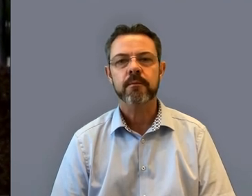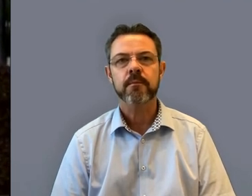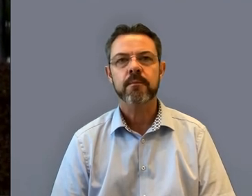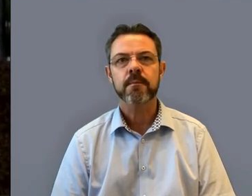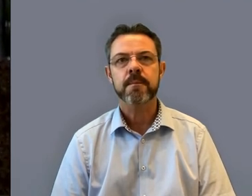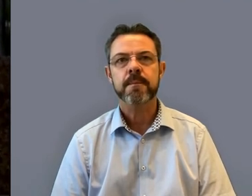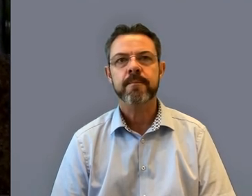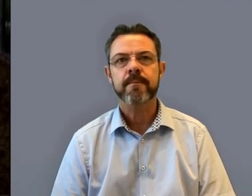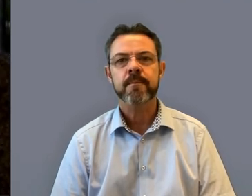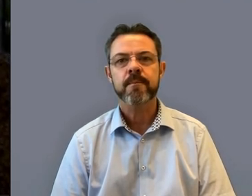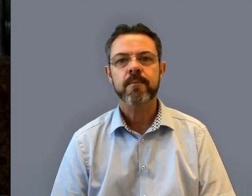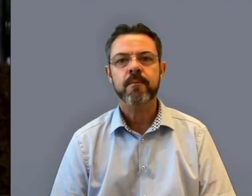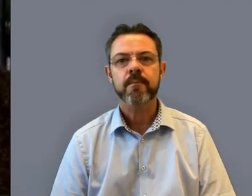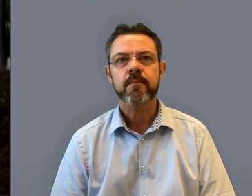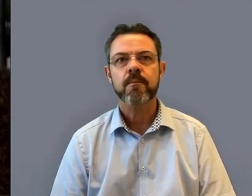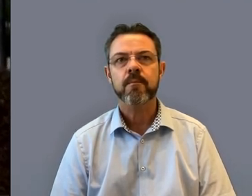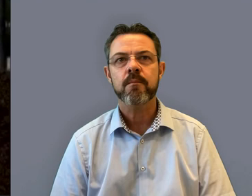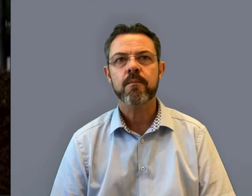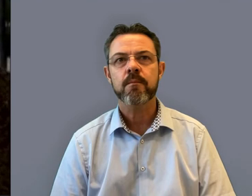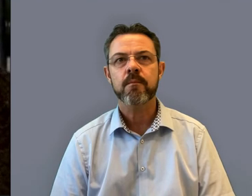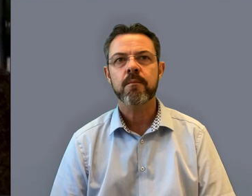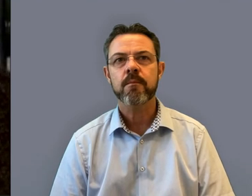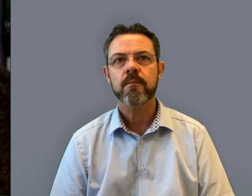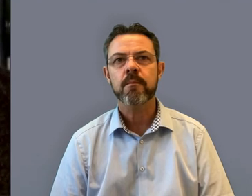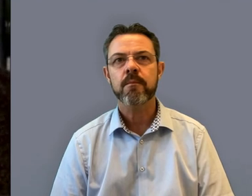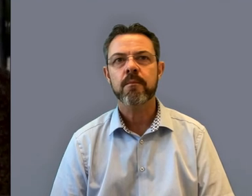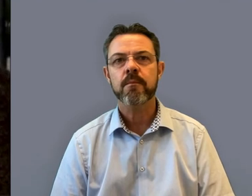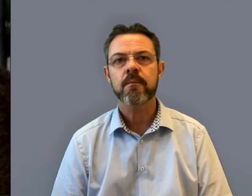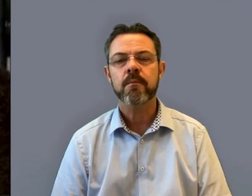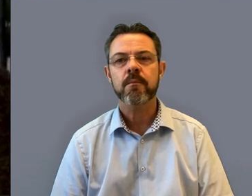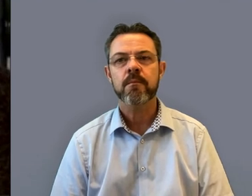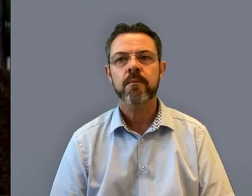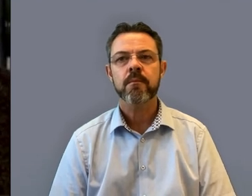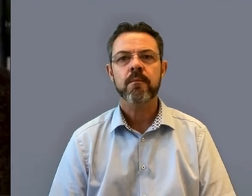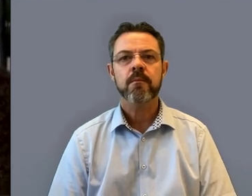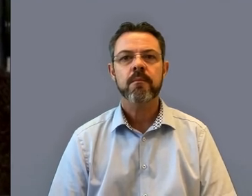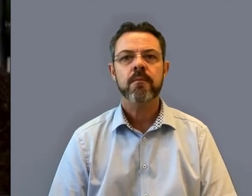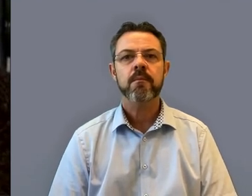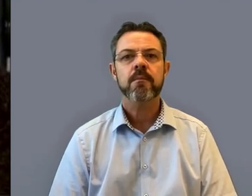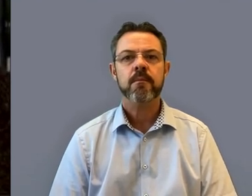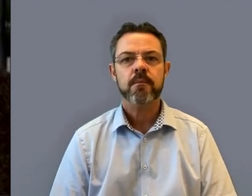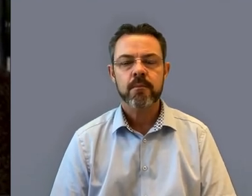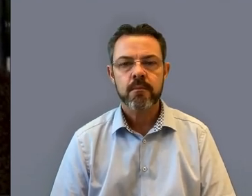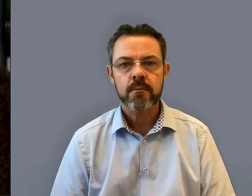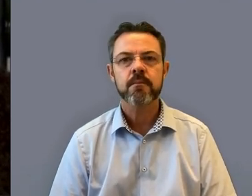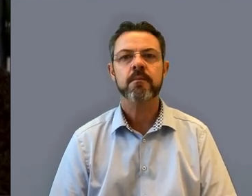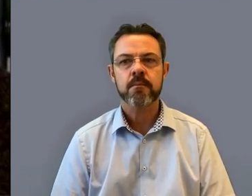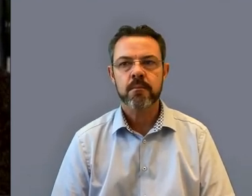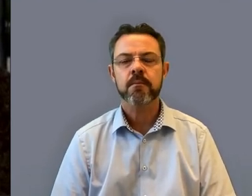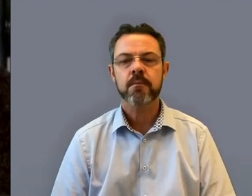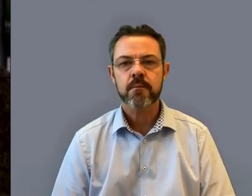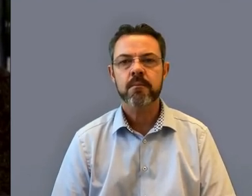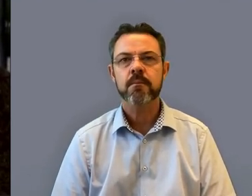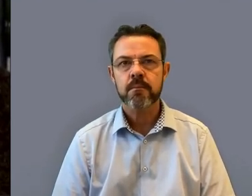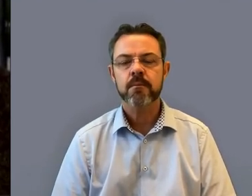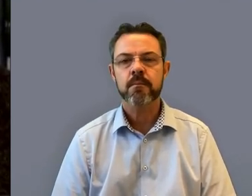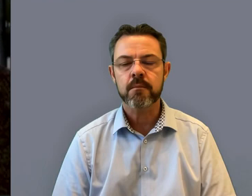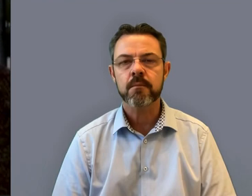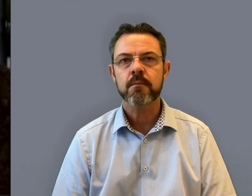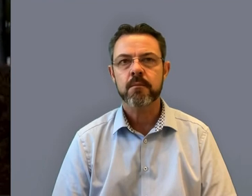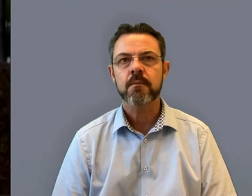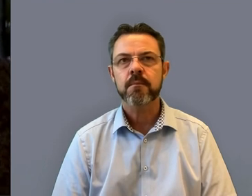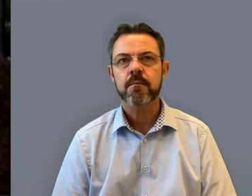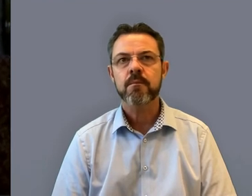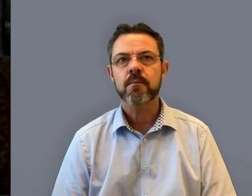So yeah, the constant thread of all in this, as you were correct, was more waste logistics or reverse logistics and recycling logistics. And